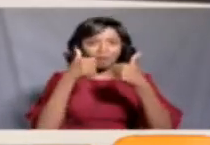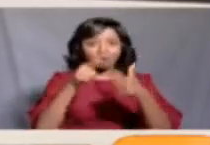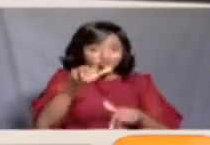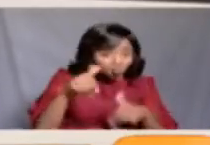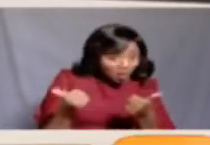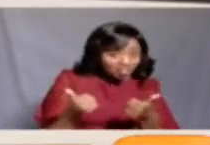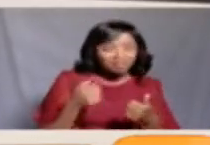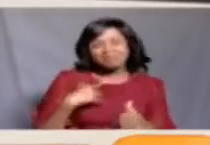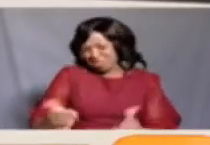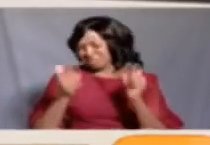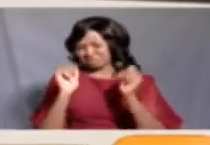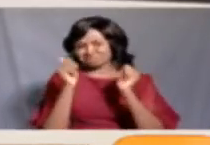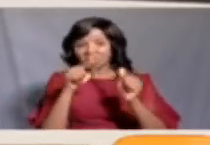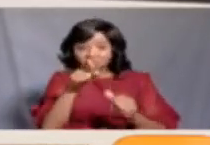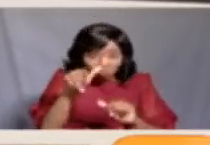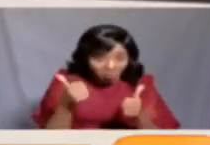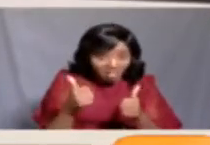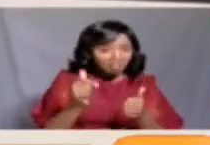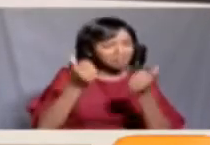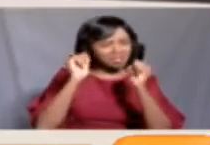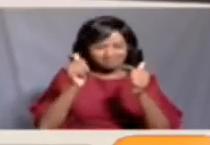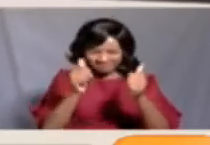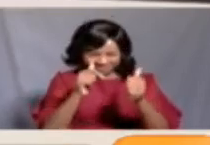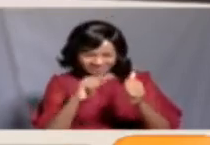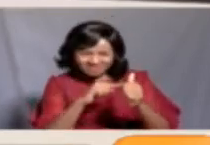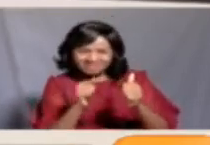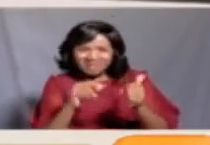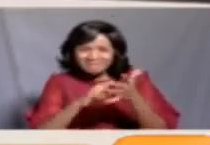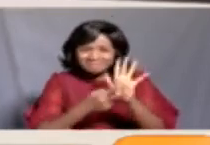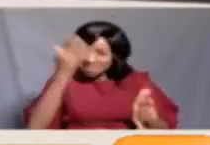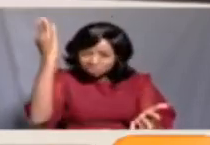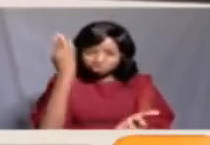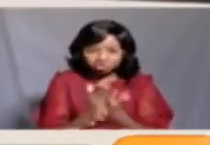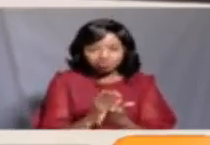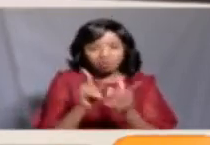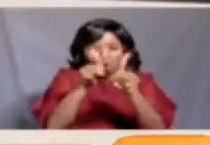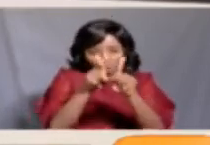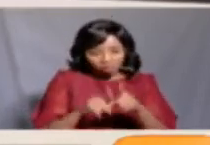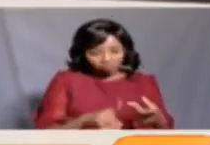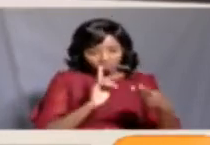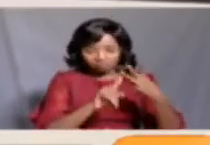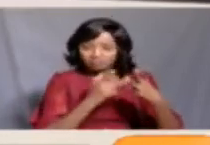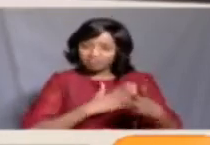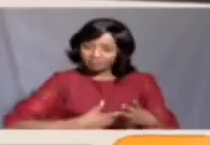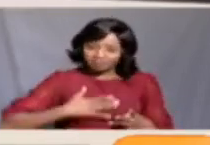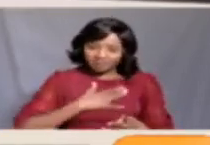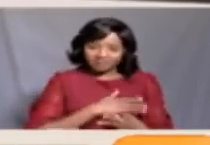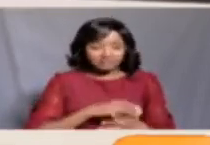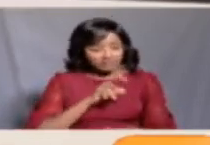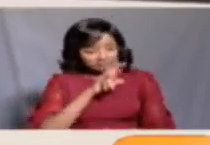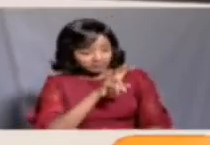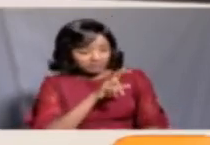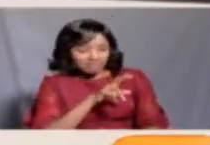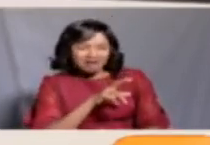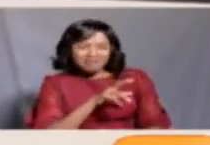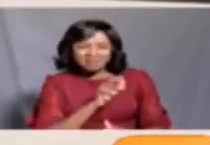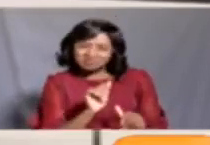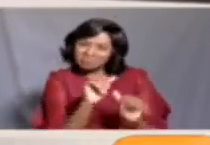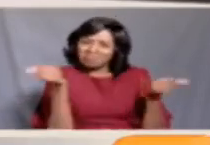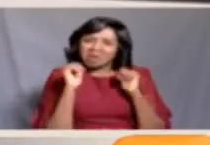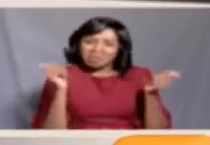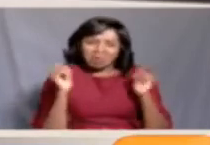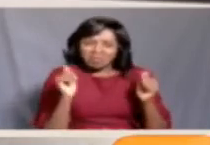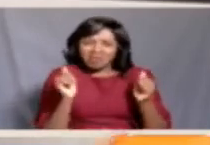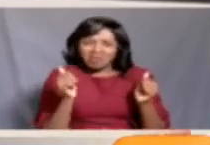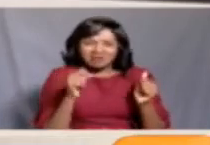empathy if we really mean what we're asking, and really looking out for each other, being our brother's keeper, so to speak, to say that actually someone might be going through something. And I know we